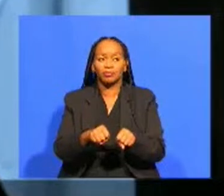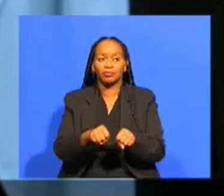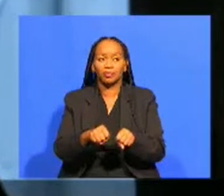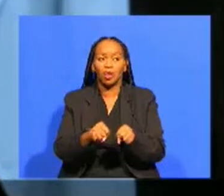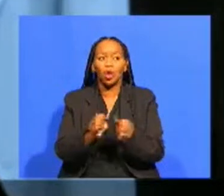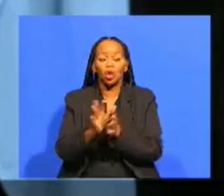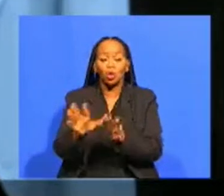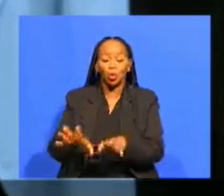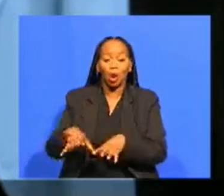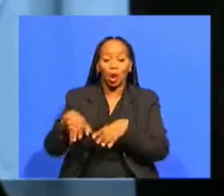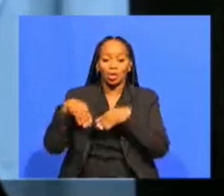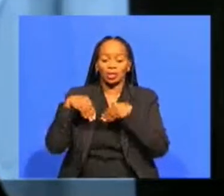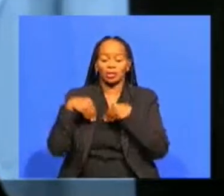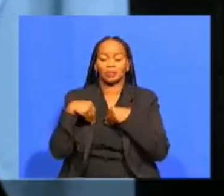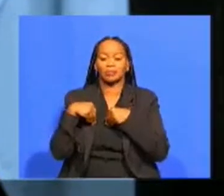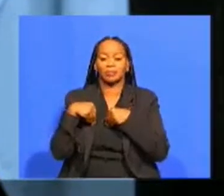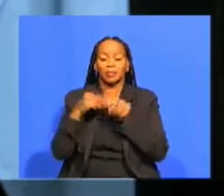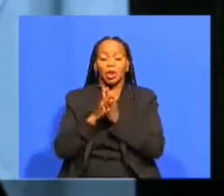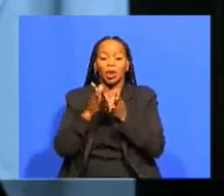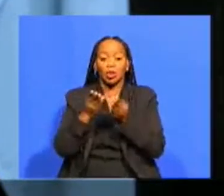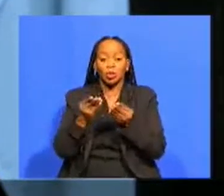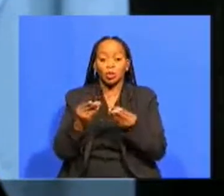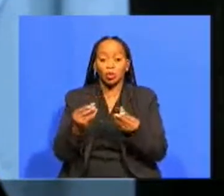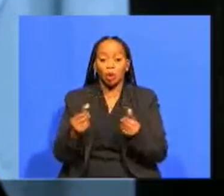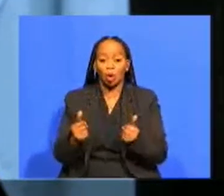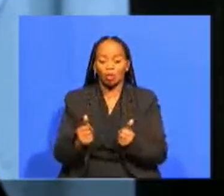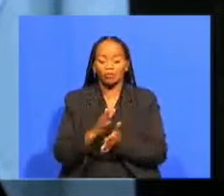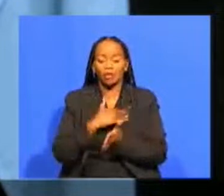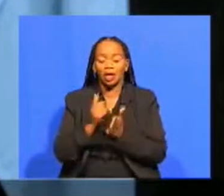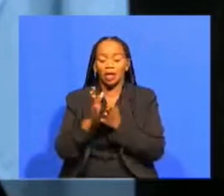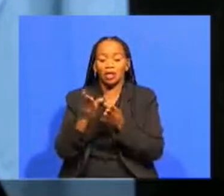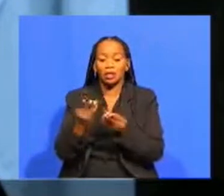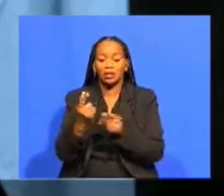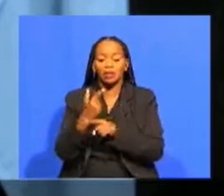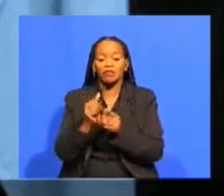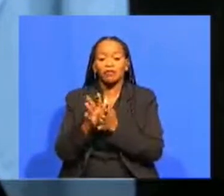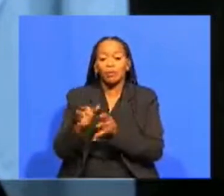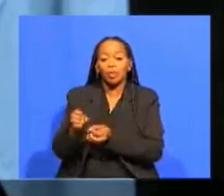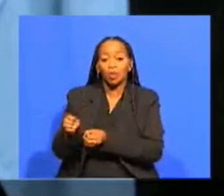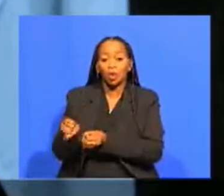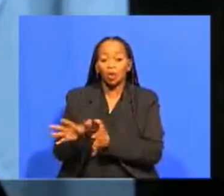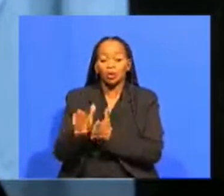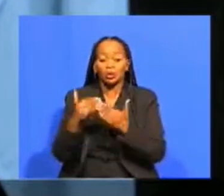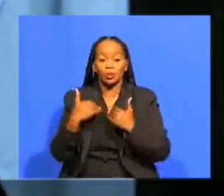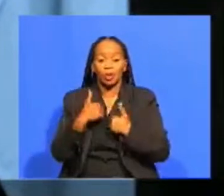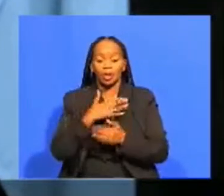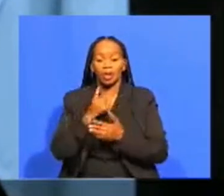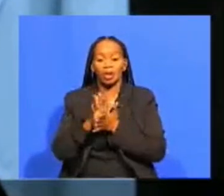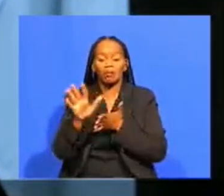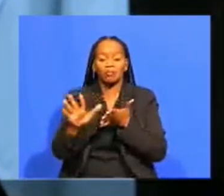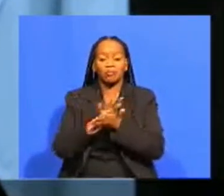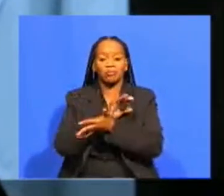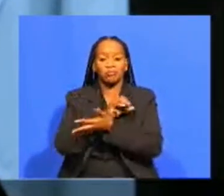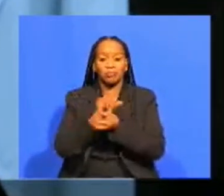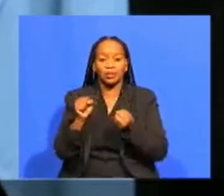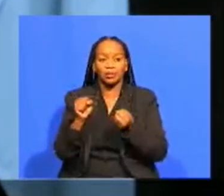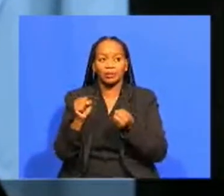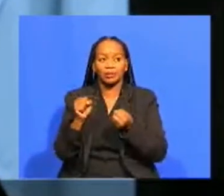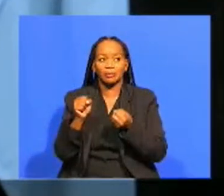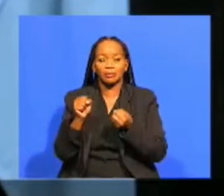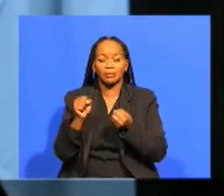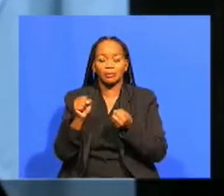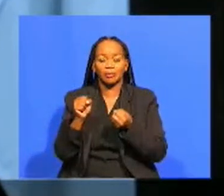adapt, mitigate, and recover from our losses and damages, and that they live up to